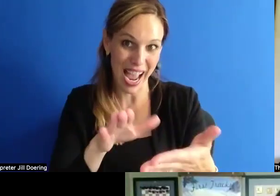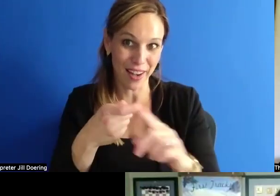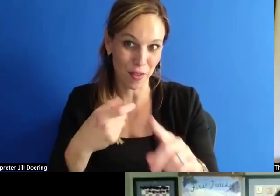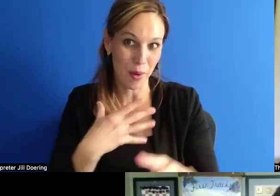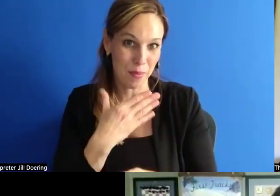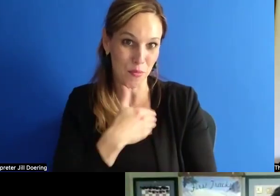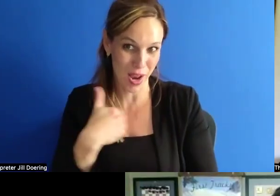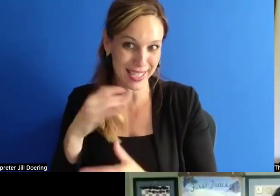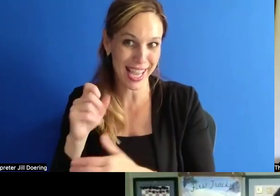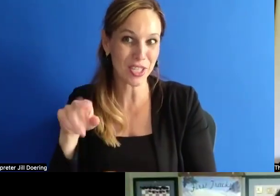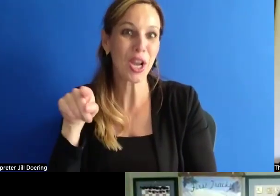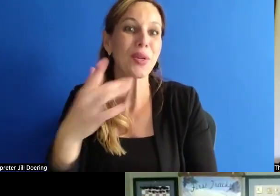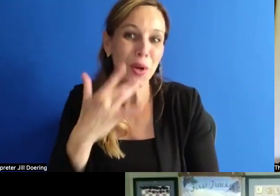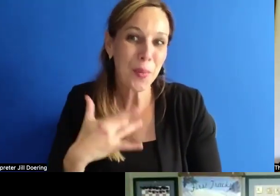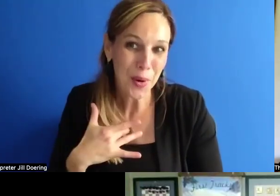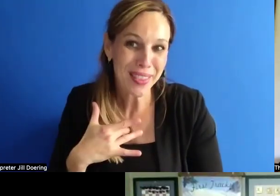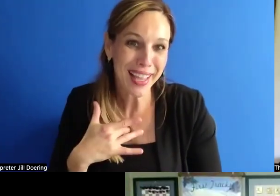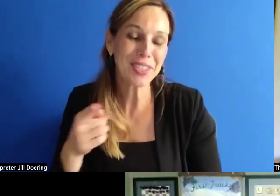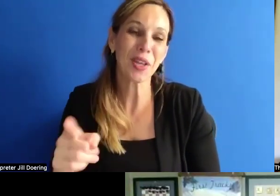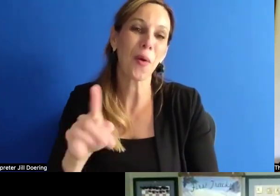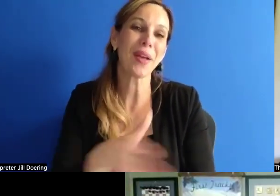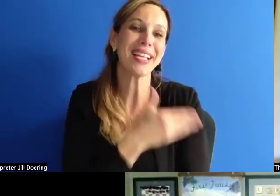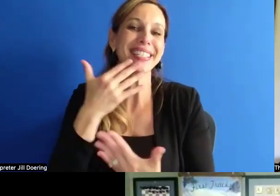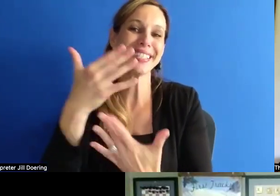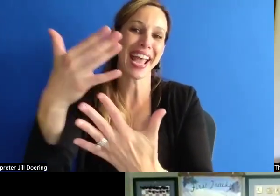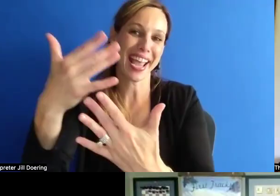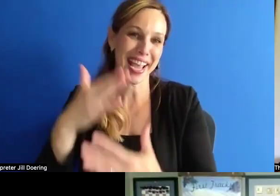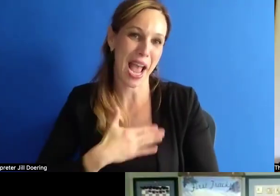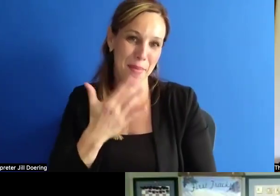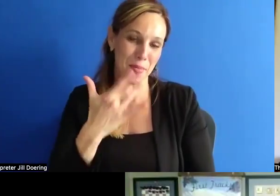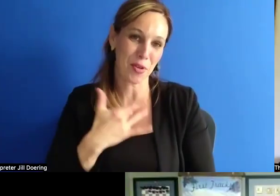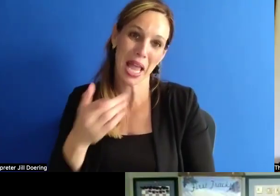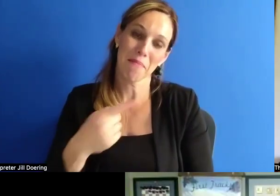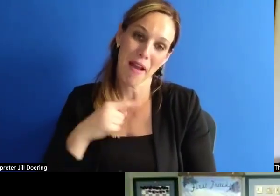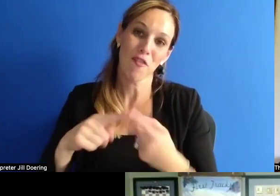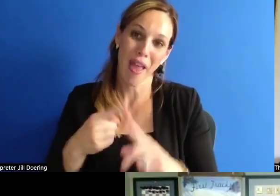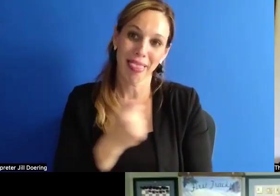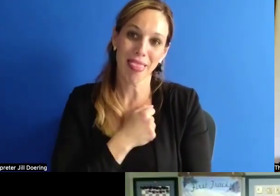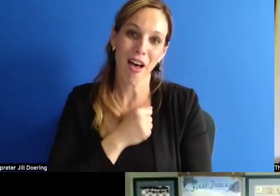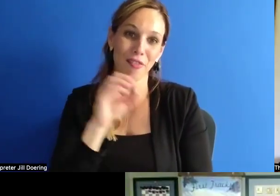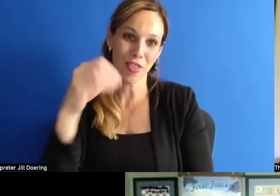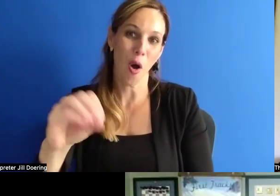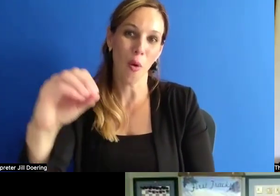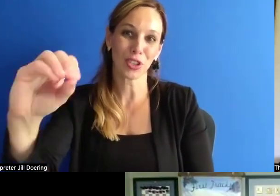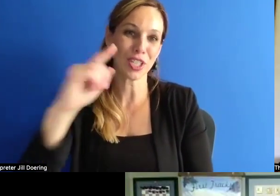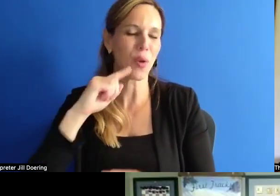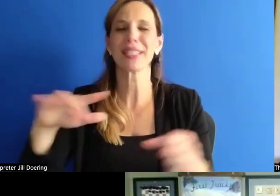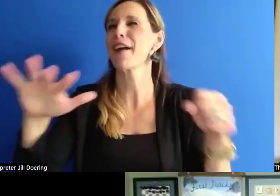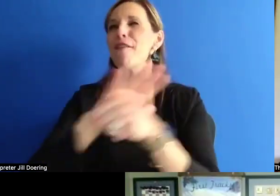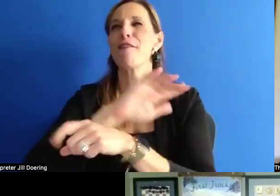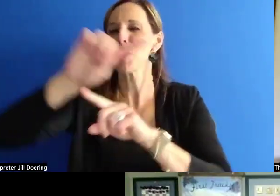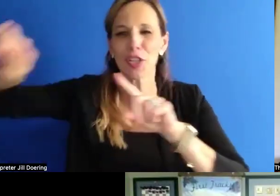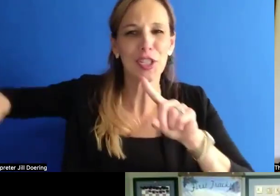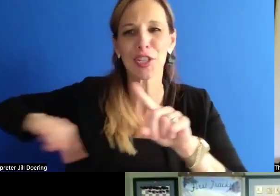everybody got to sing her happy birthday, and she loves the ocean. So it was just a full circle moment, and it was so beautiful. And to be there with